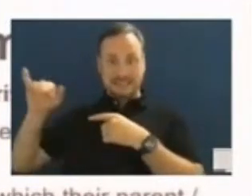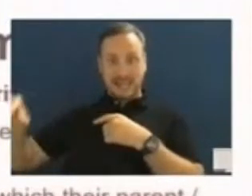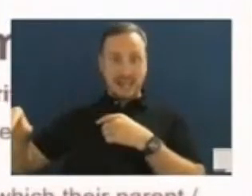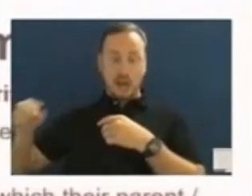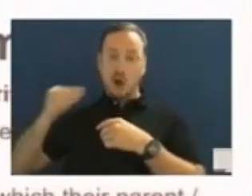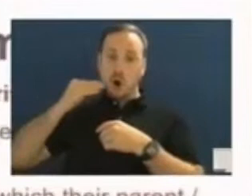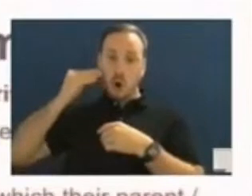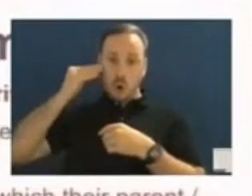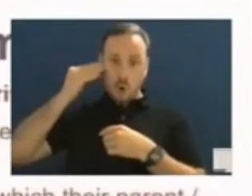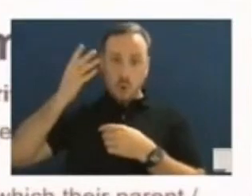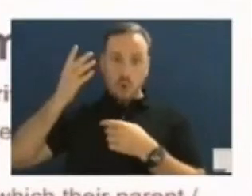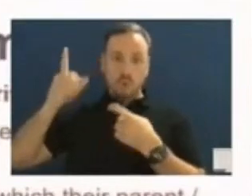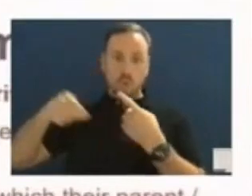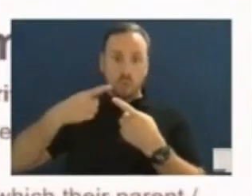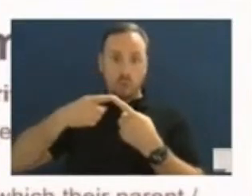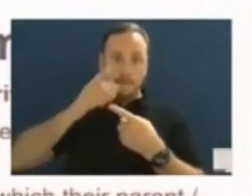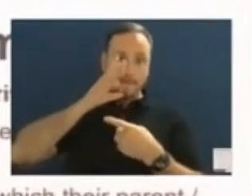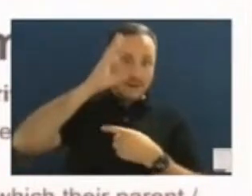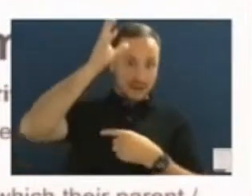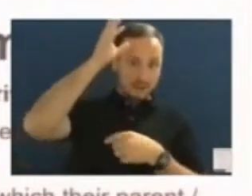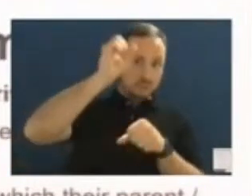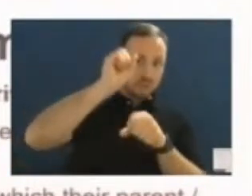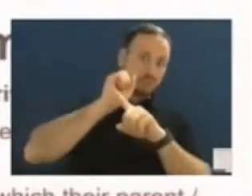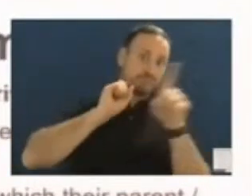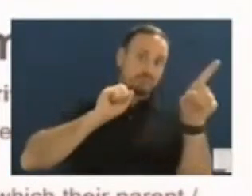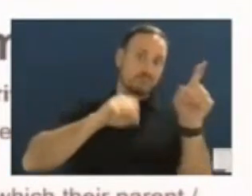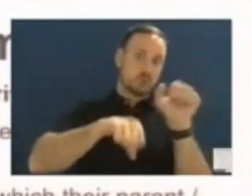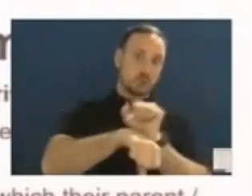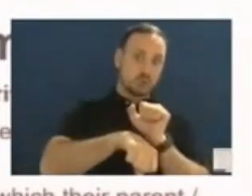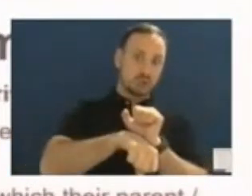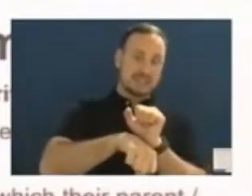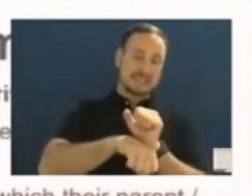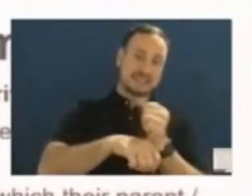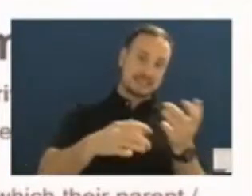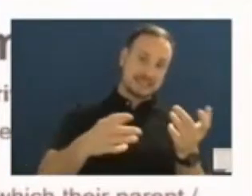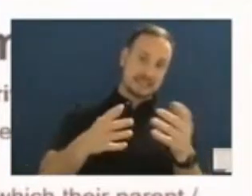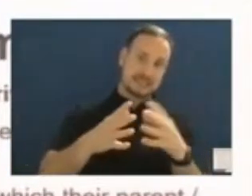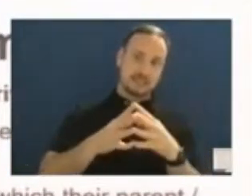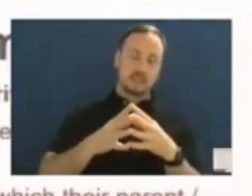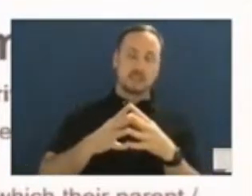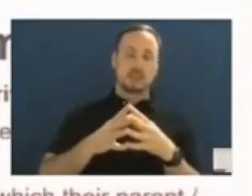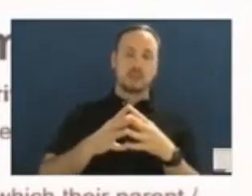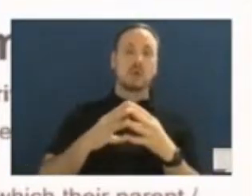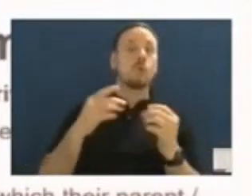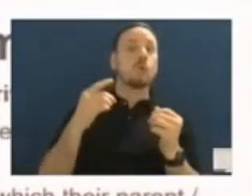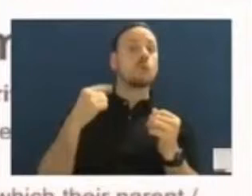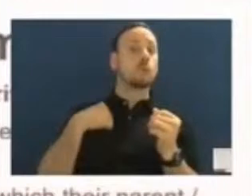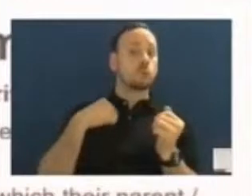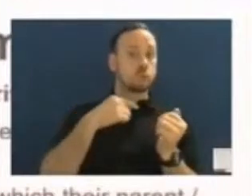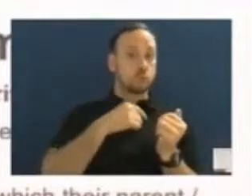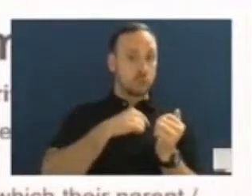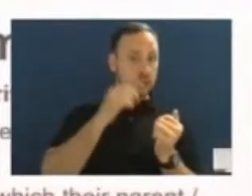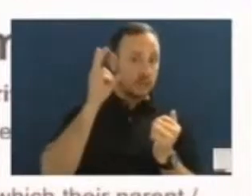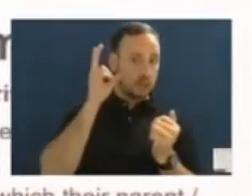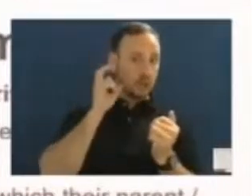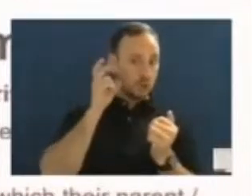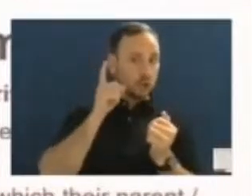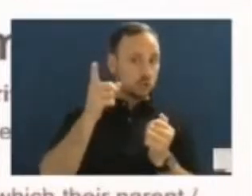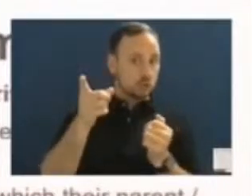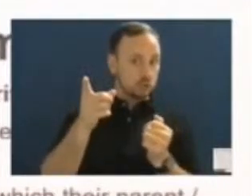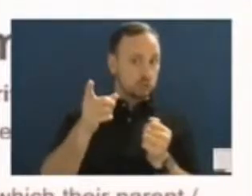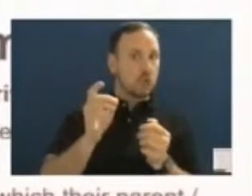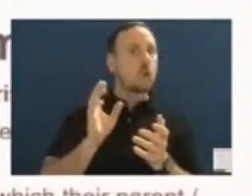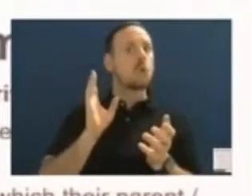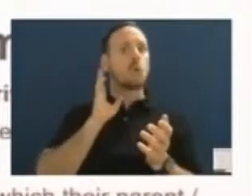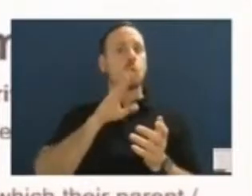when their parents are working. So we've heard you, and we are making an option available to our school-based staff